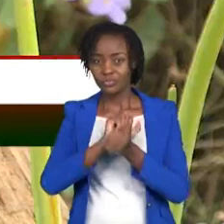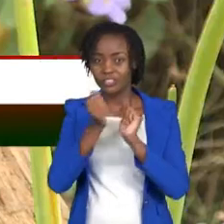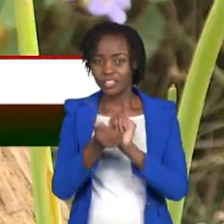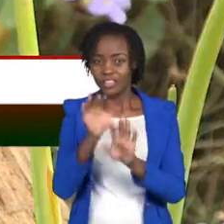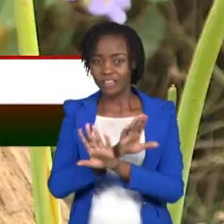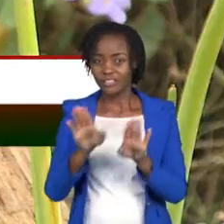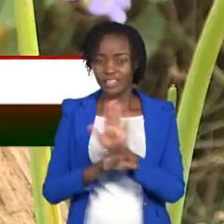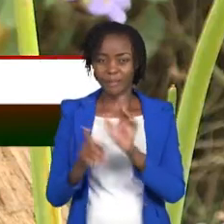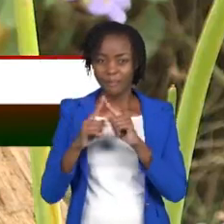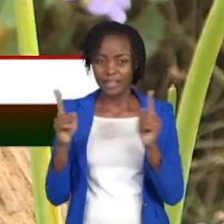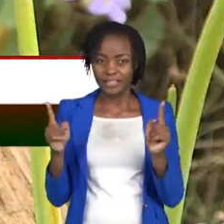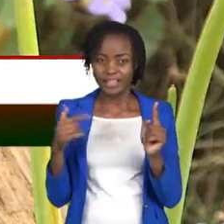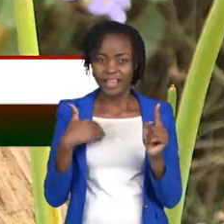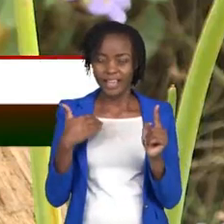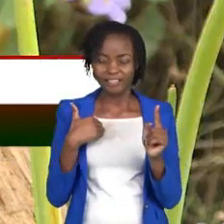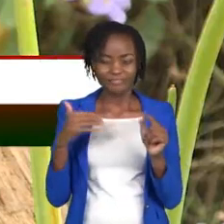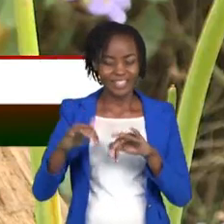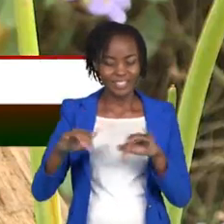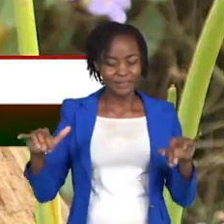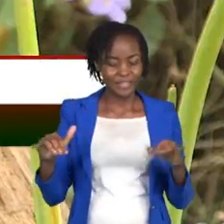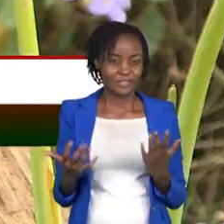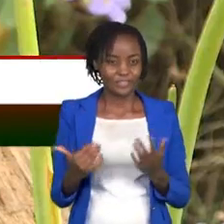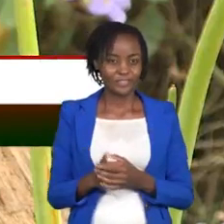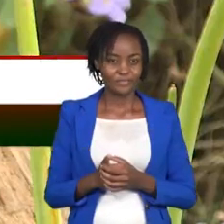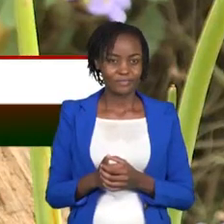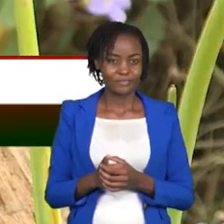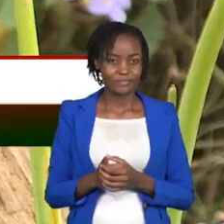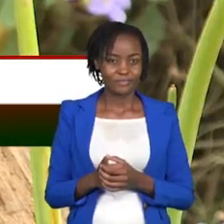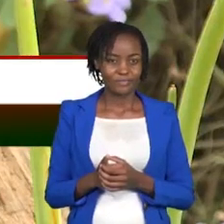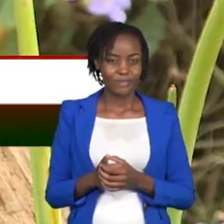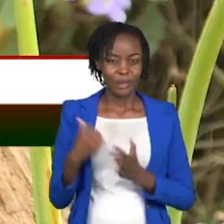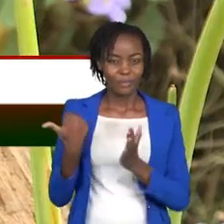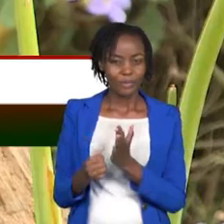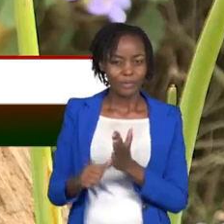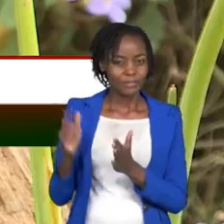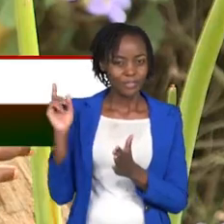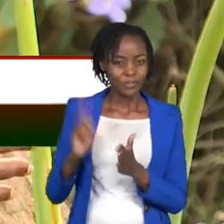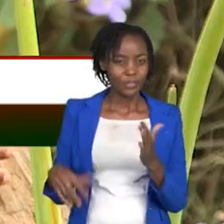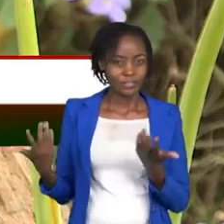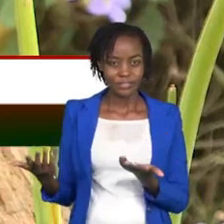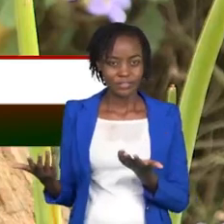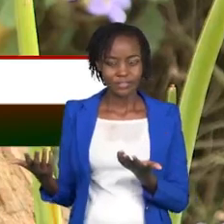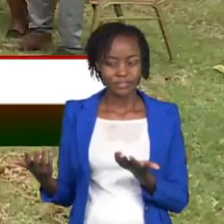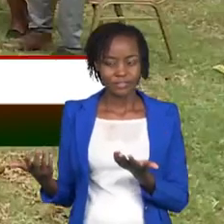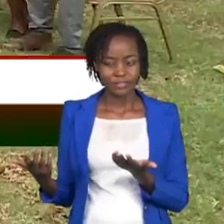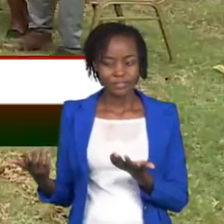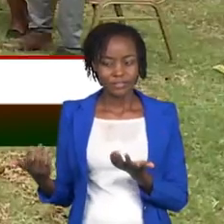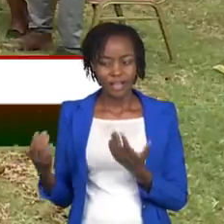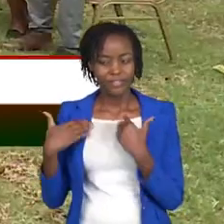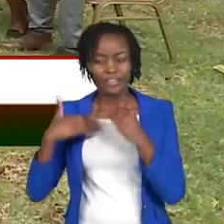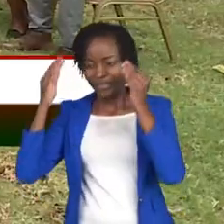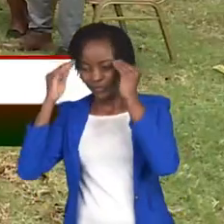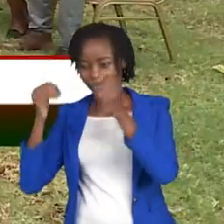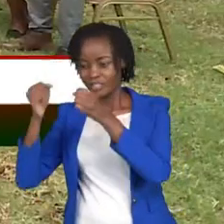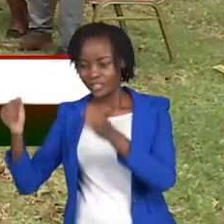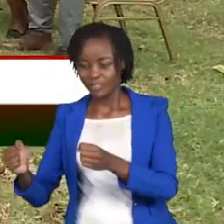the disconnect even here where we are of what really is the problem. You know, we jumped from education system. You know, we